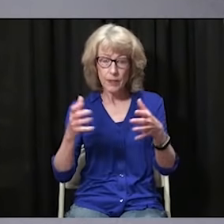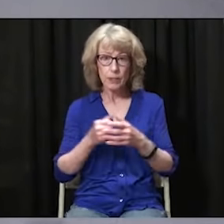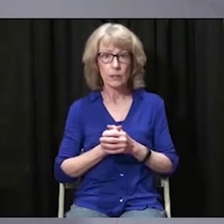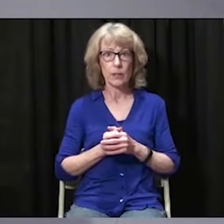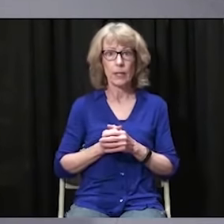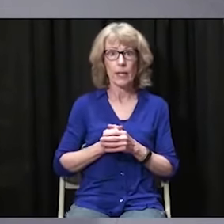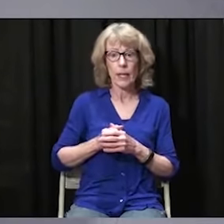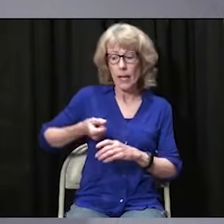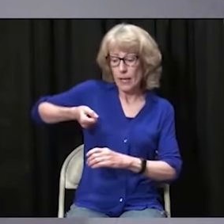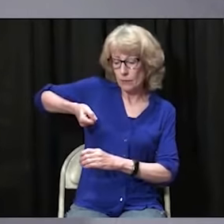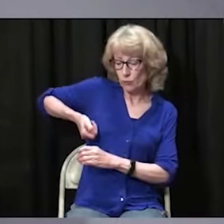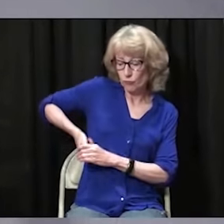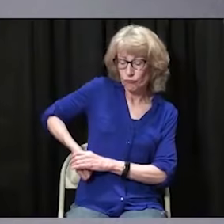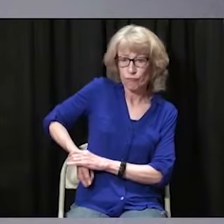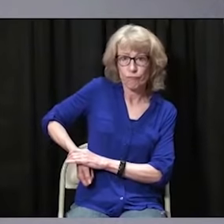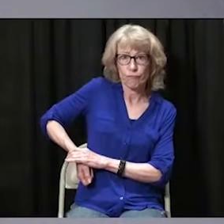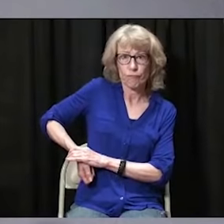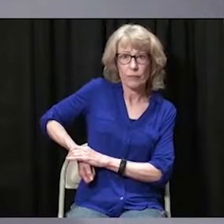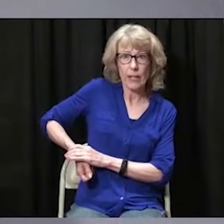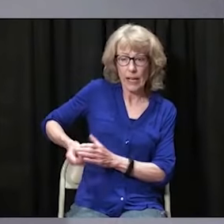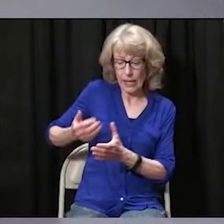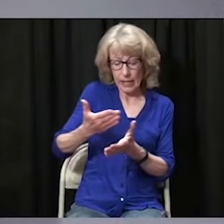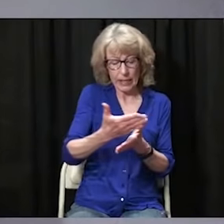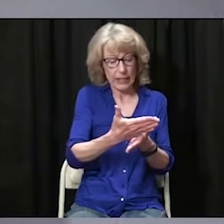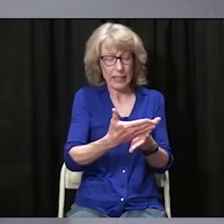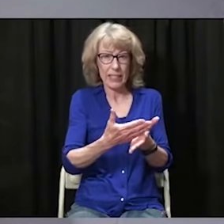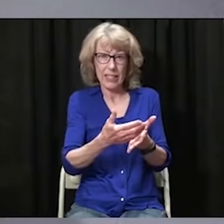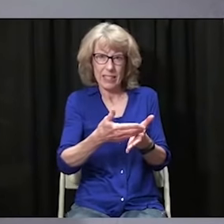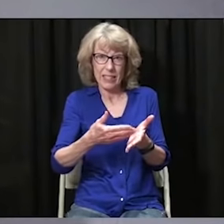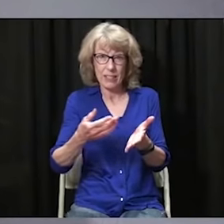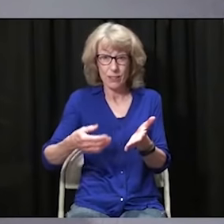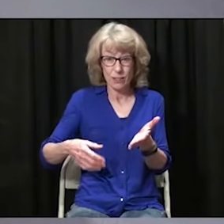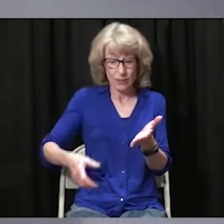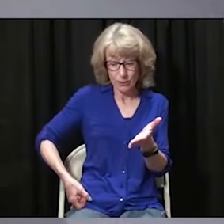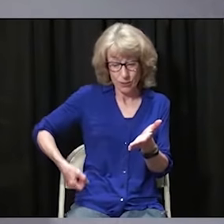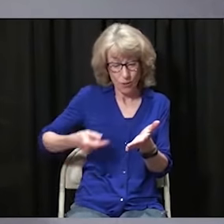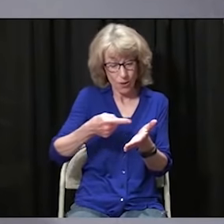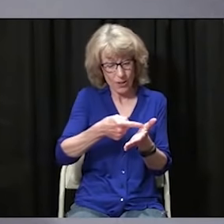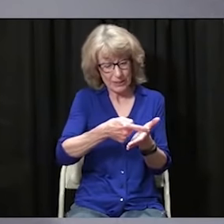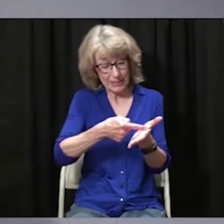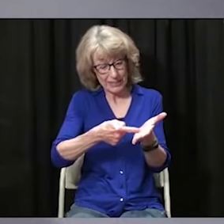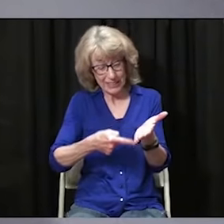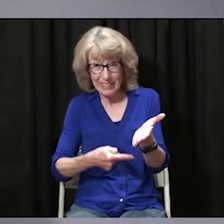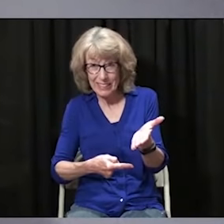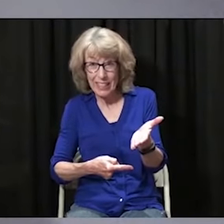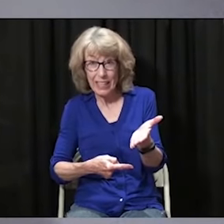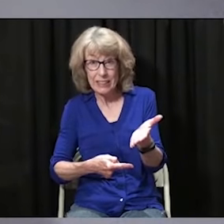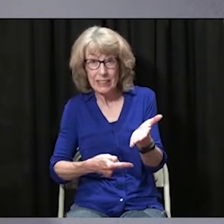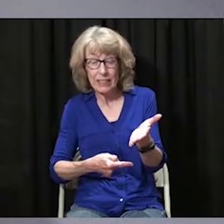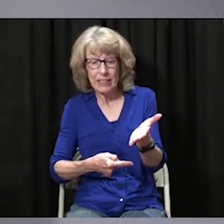sword. Now, when I cut my hand, what do you think the rest of my body did?